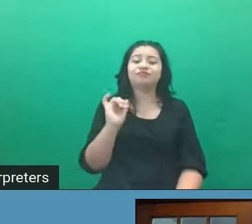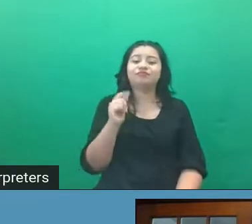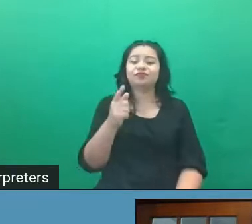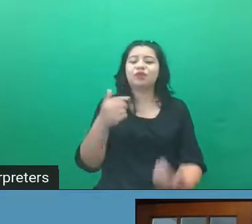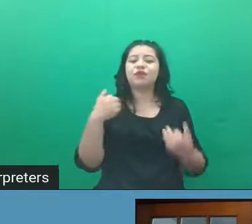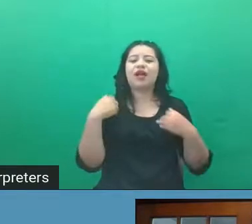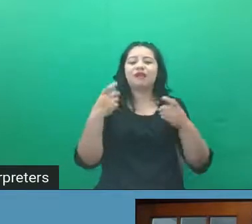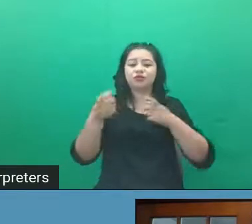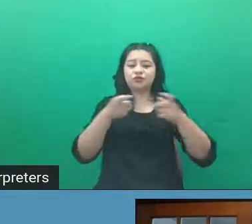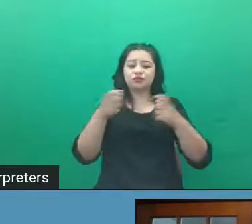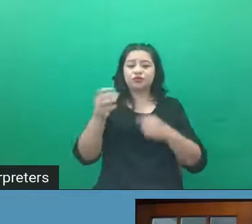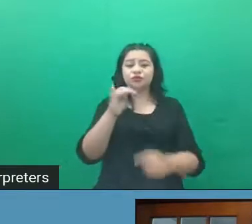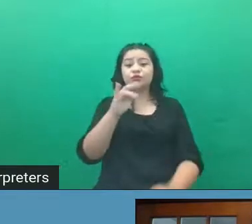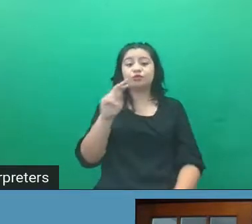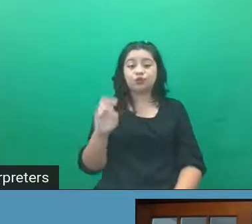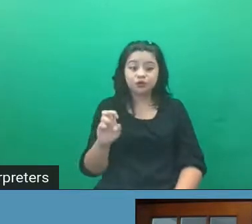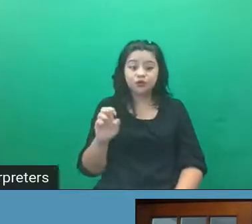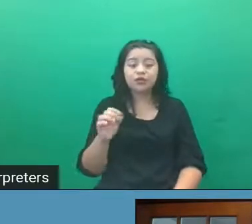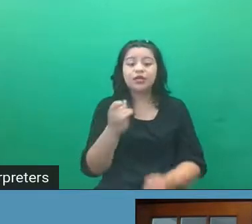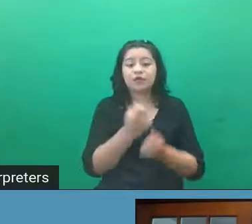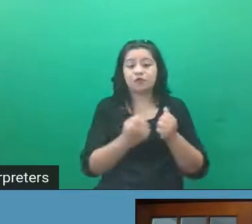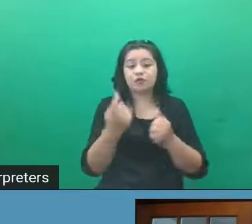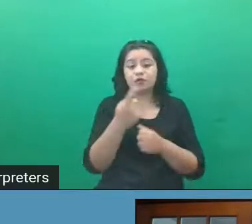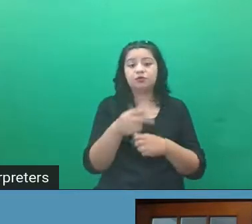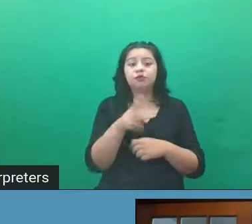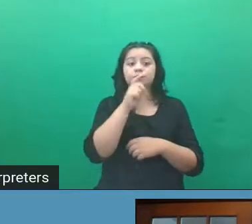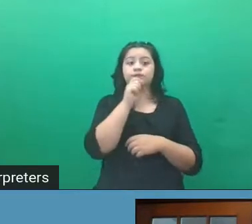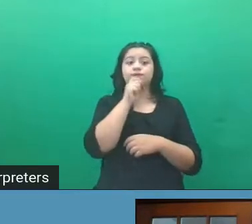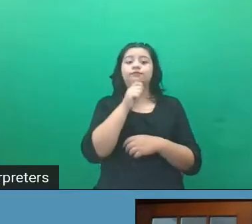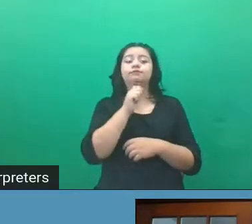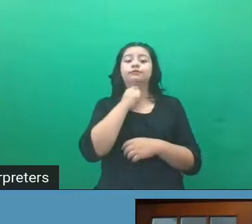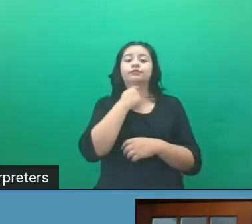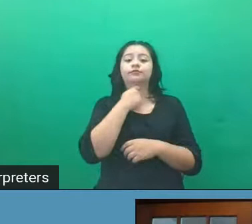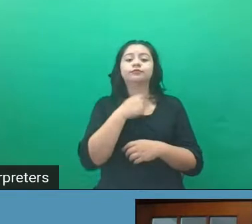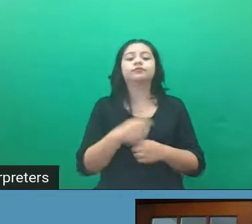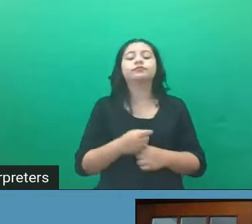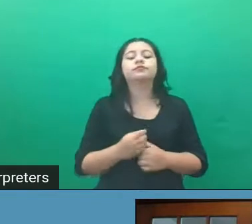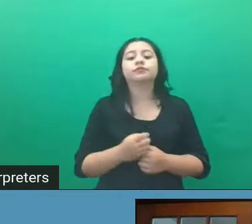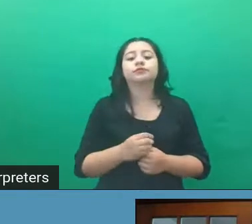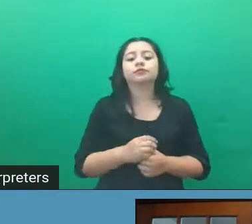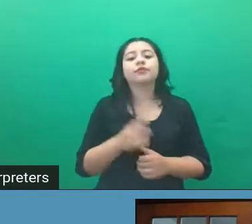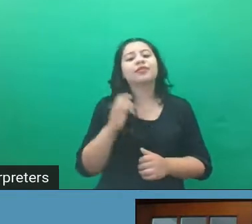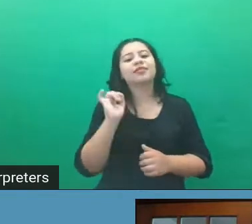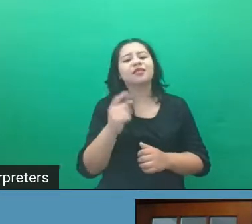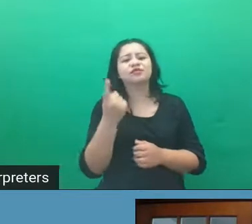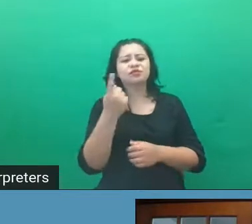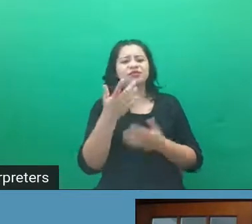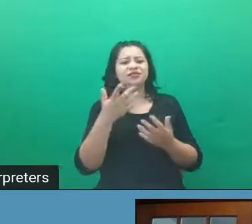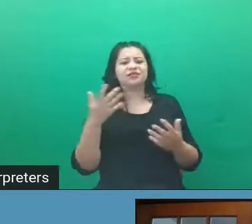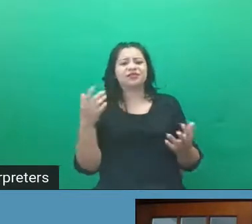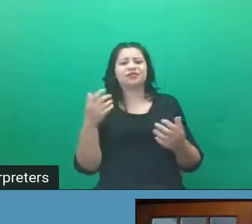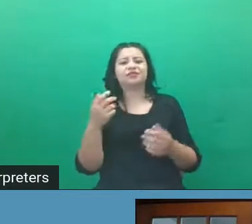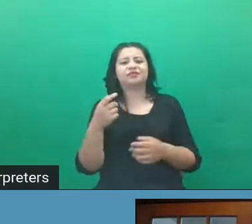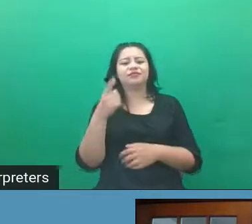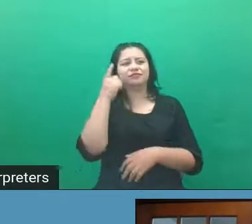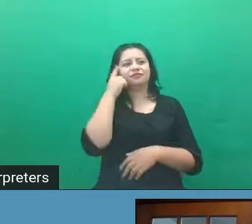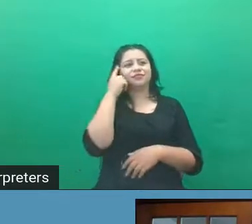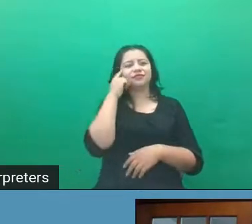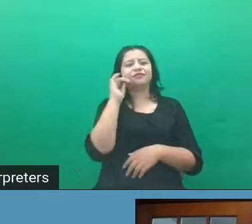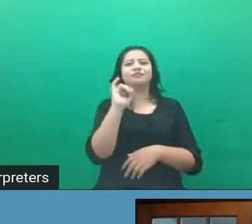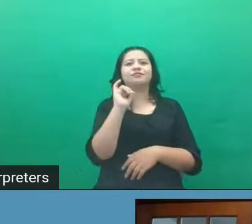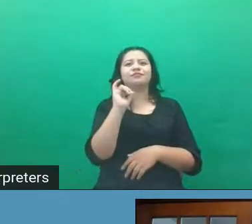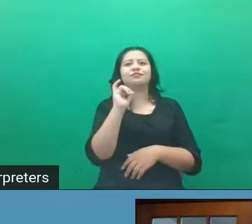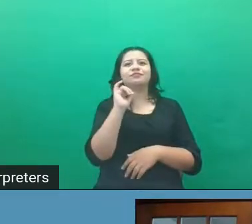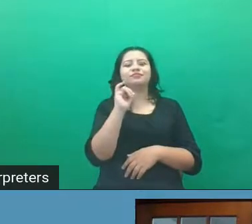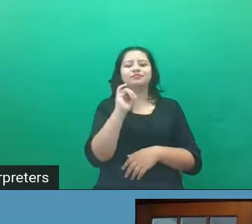you have the control to mute everyone. Right. It's, and I think that's the one thing. And I think about that as like in